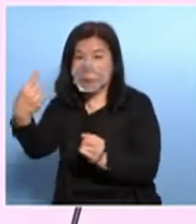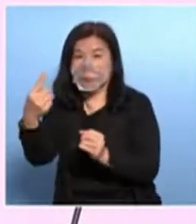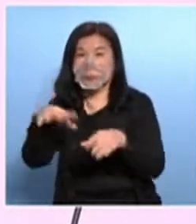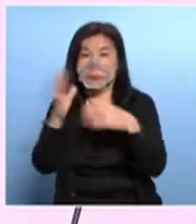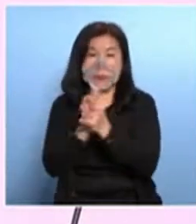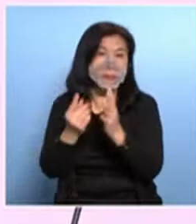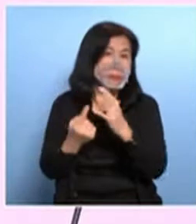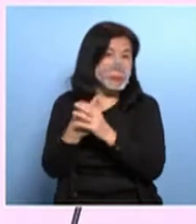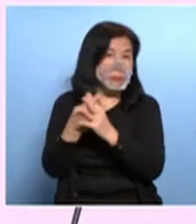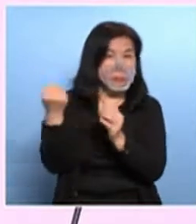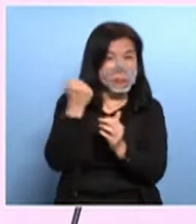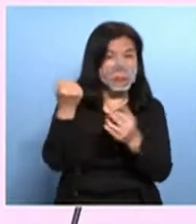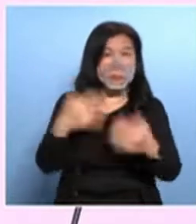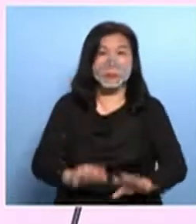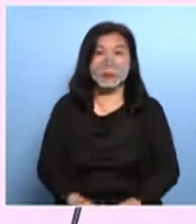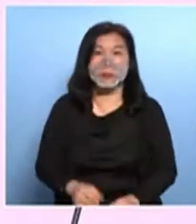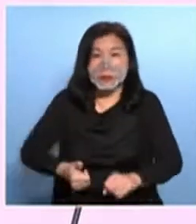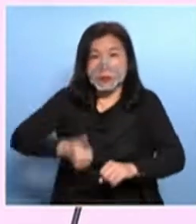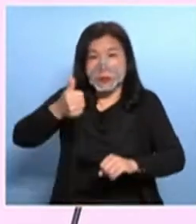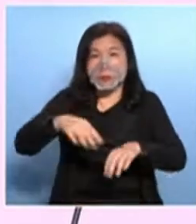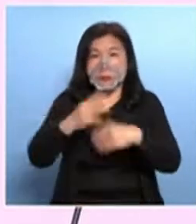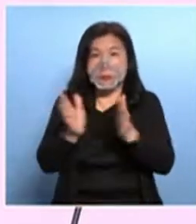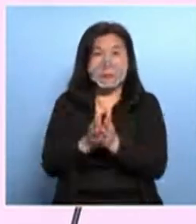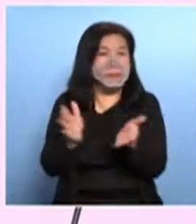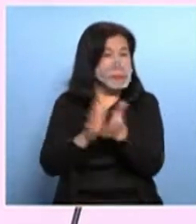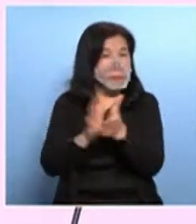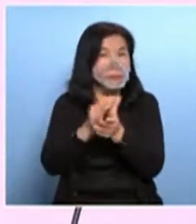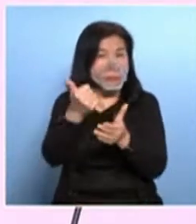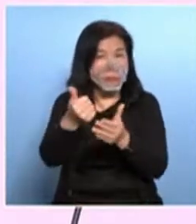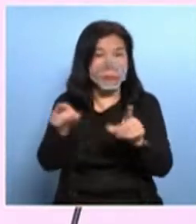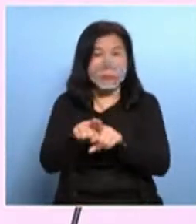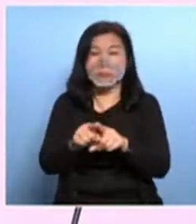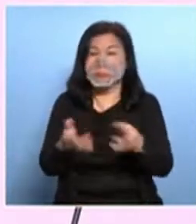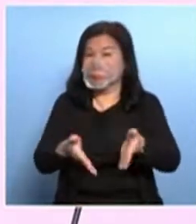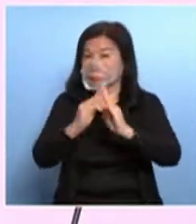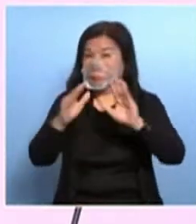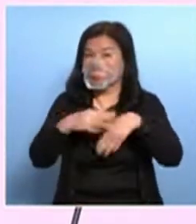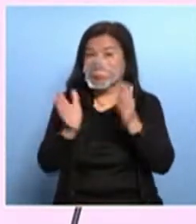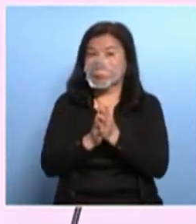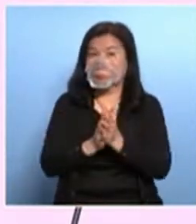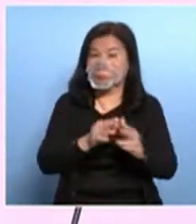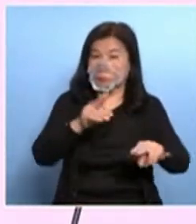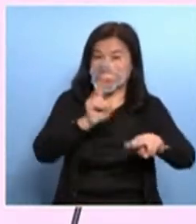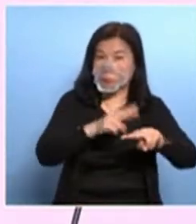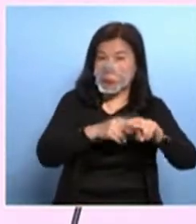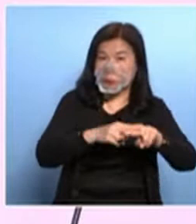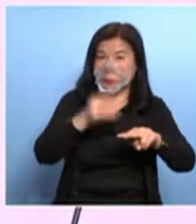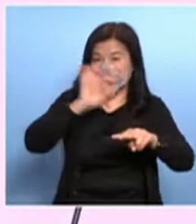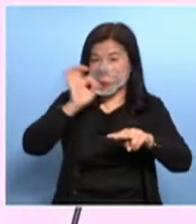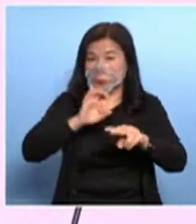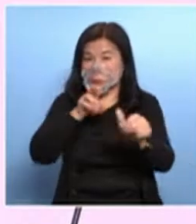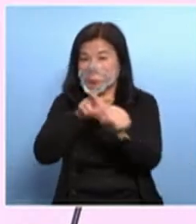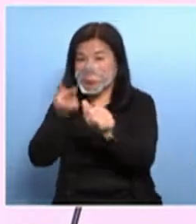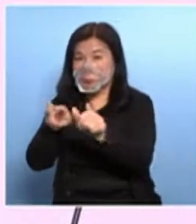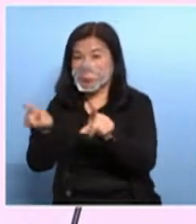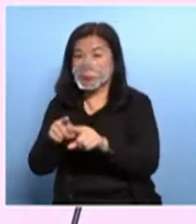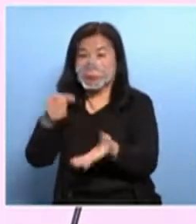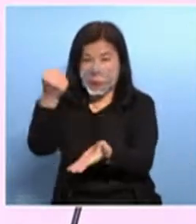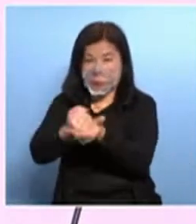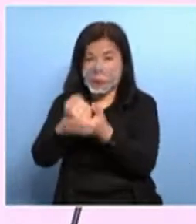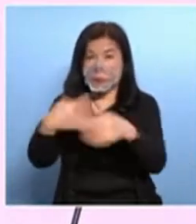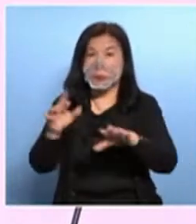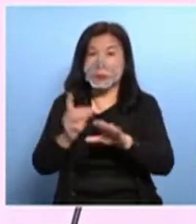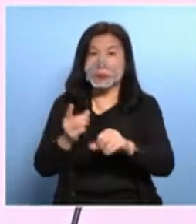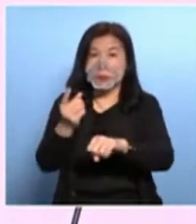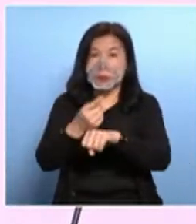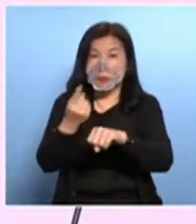great originality and have the ability to create breakthroughs out of the blue, generating fruitful outcomes in scientific research. With clinical